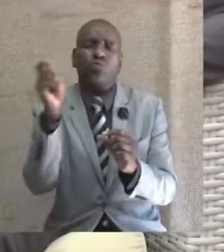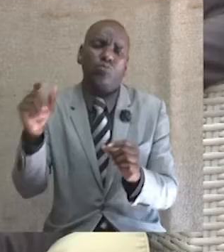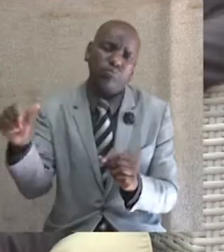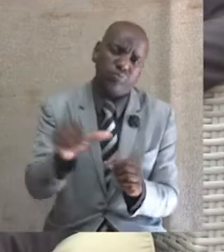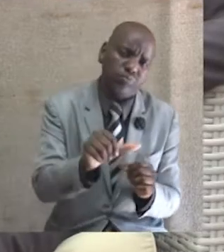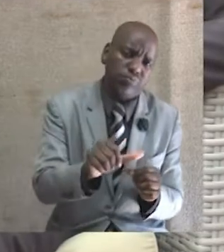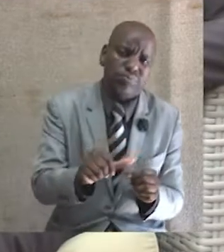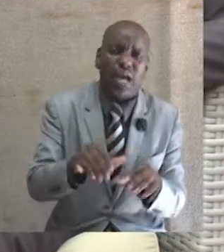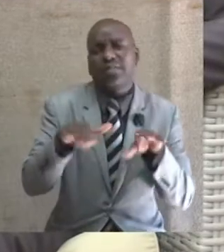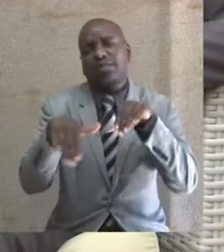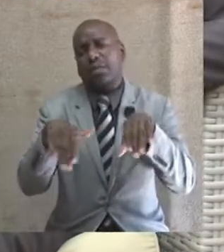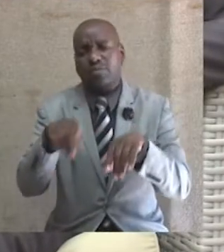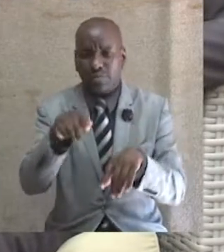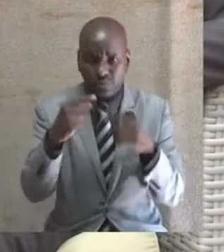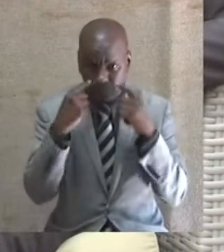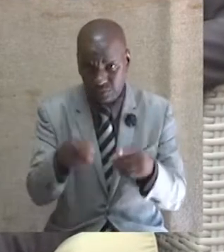the time they go there, they are tired.